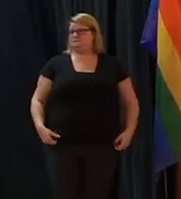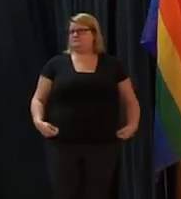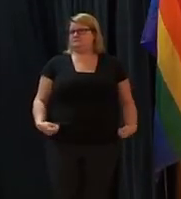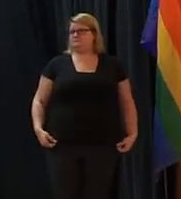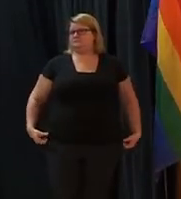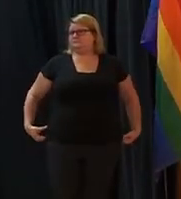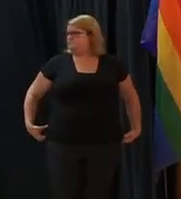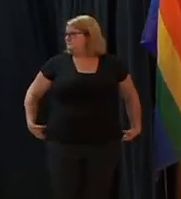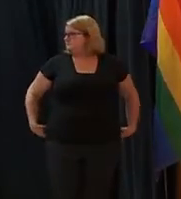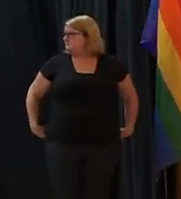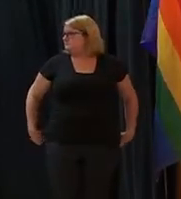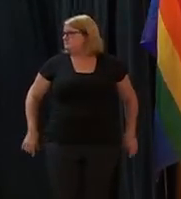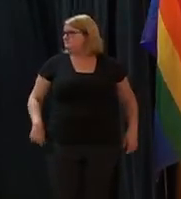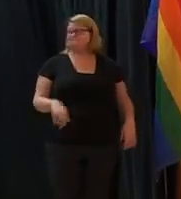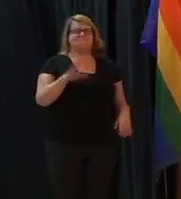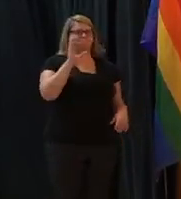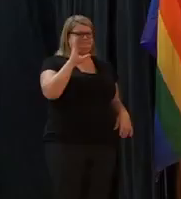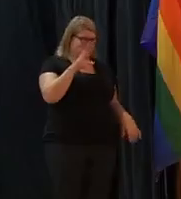Yeah, Christian from Rwanda again.